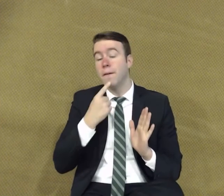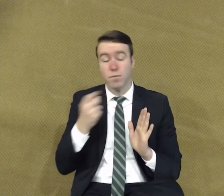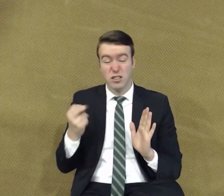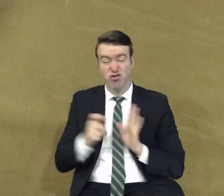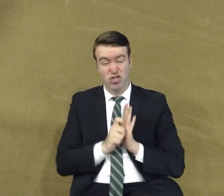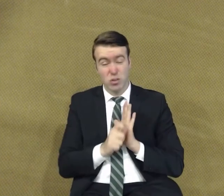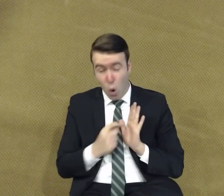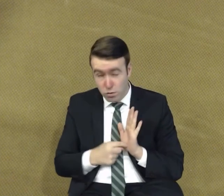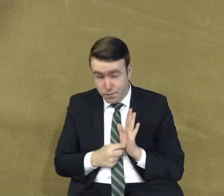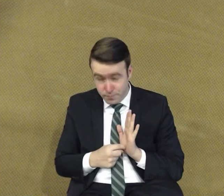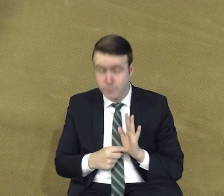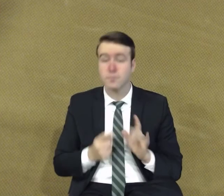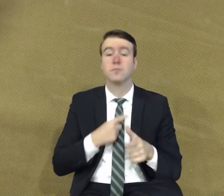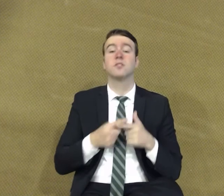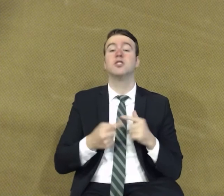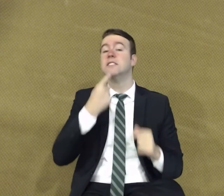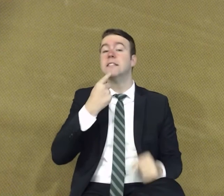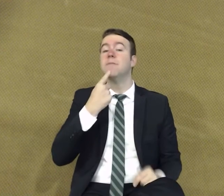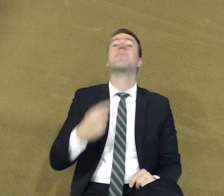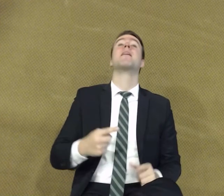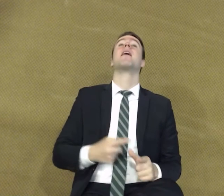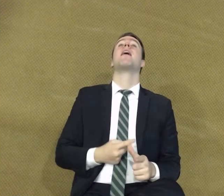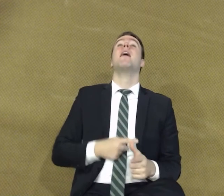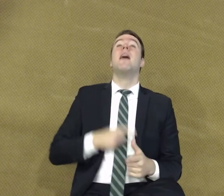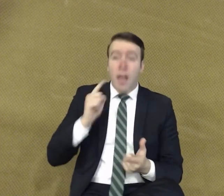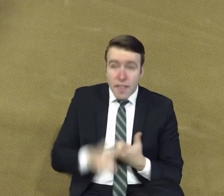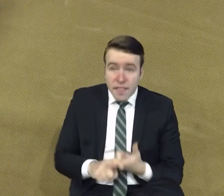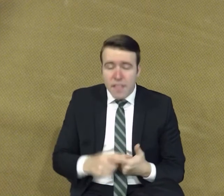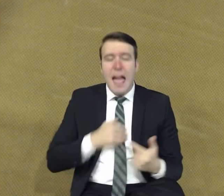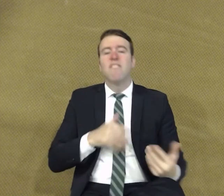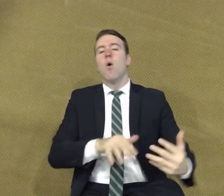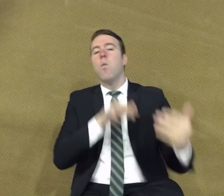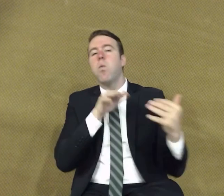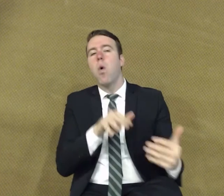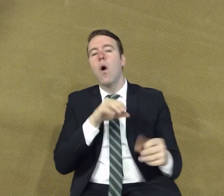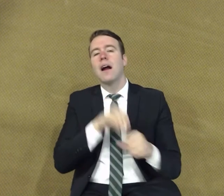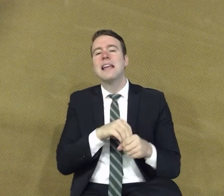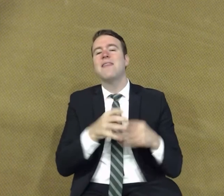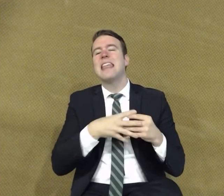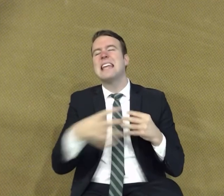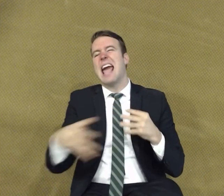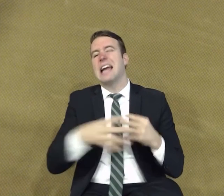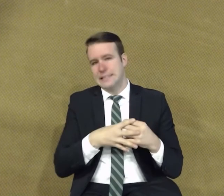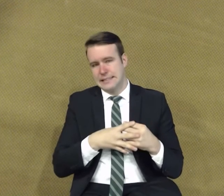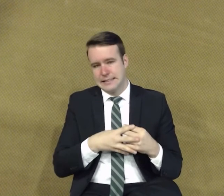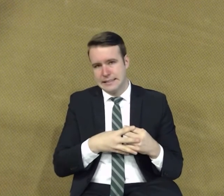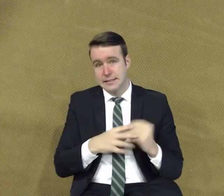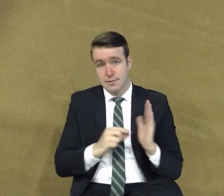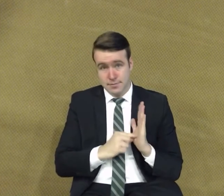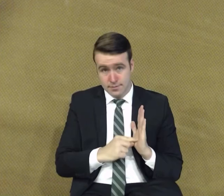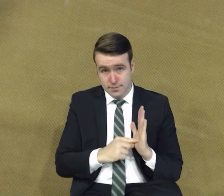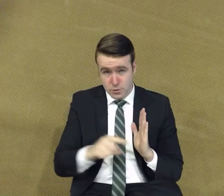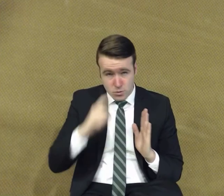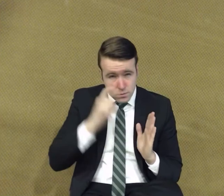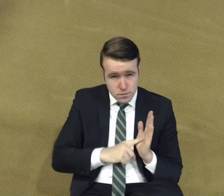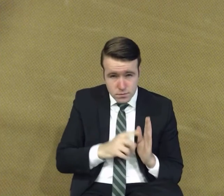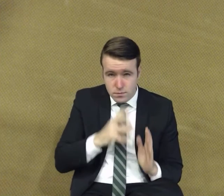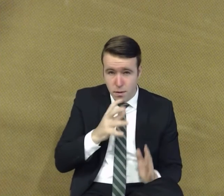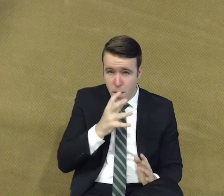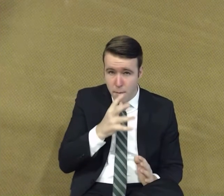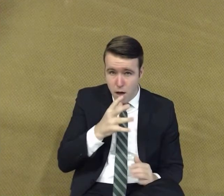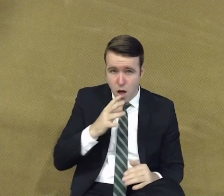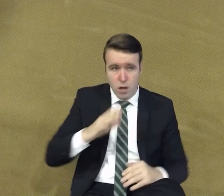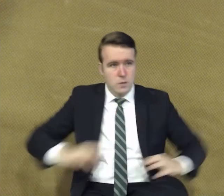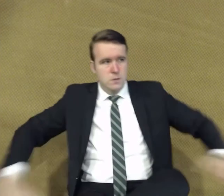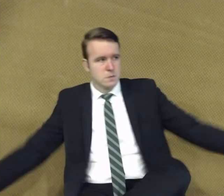wrote that. And then she said, then there was war in the gates. Has anybody ever seen Mama